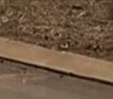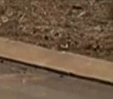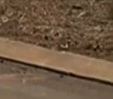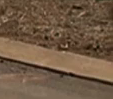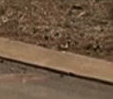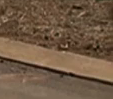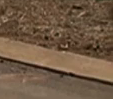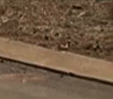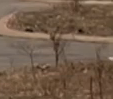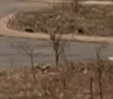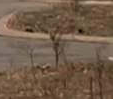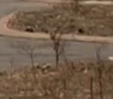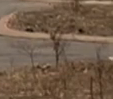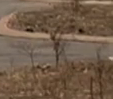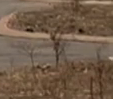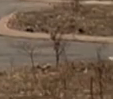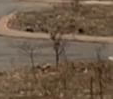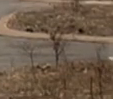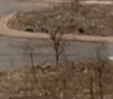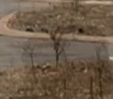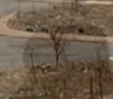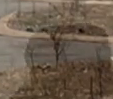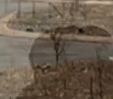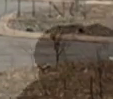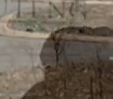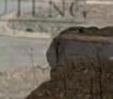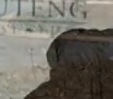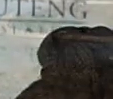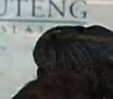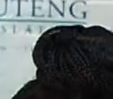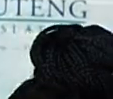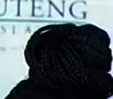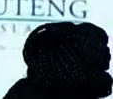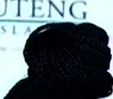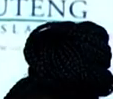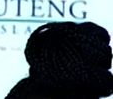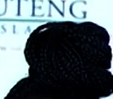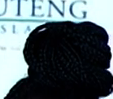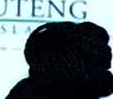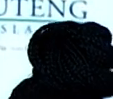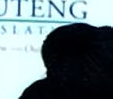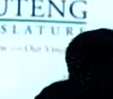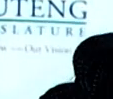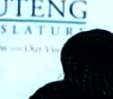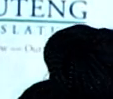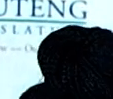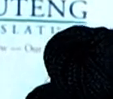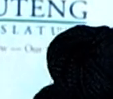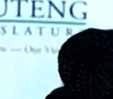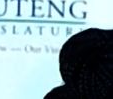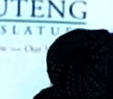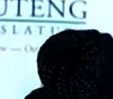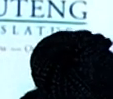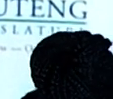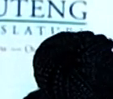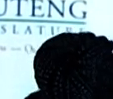nodes is something we have been articulating since 2015. And in the 2015 State of the Province address,